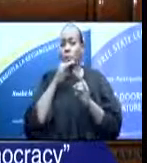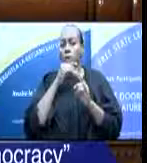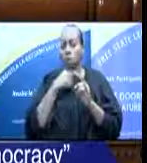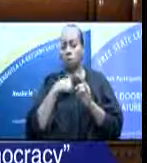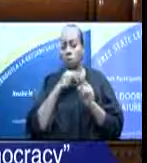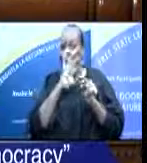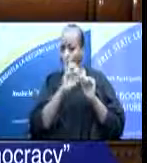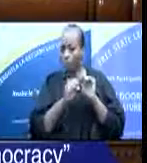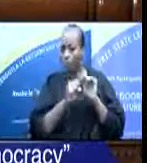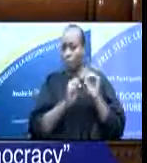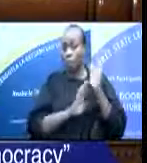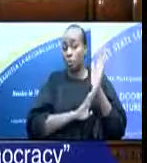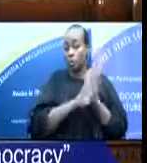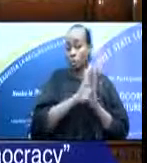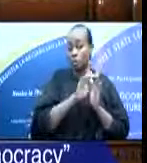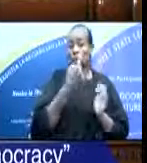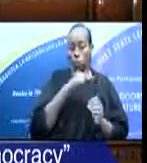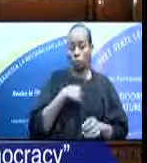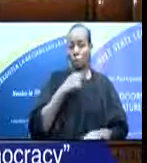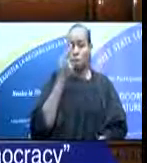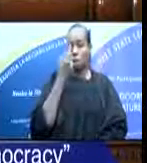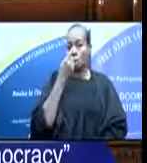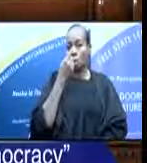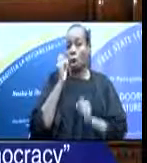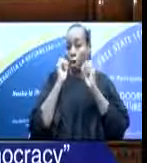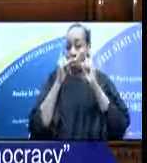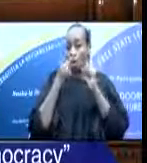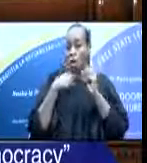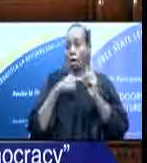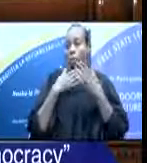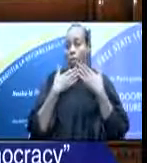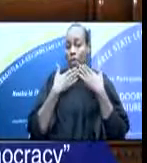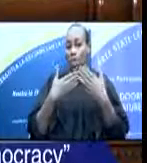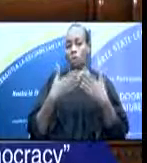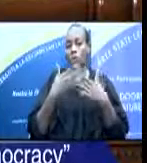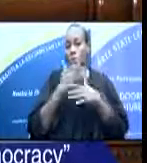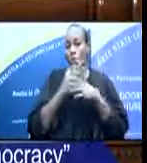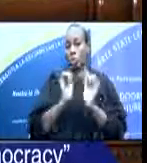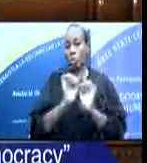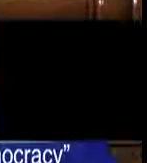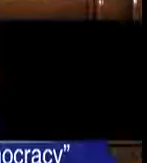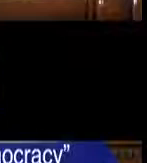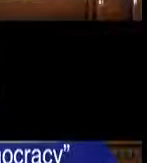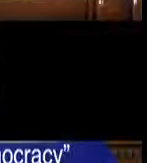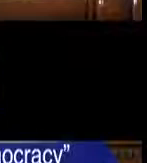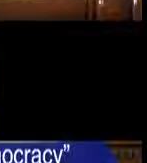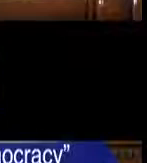improvement does not go unnoticed. Re a leboha ka mosebetsi o kgabane.